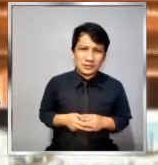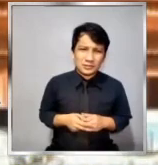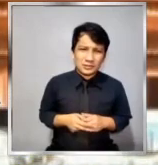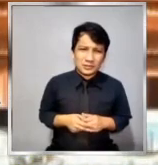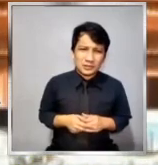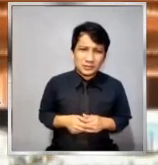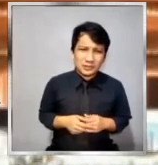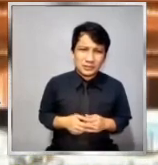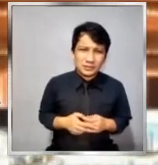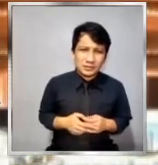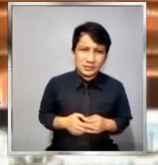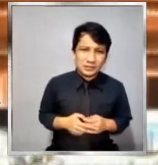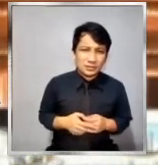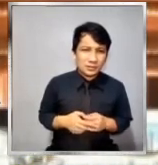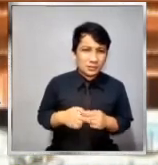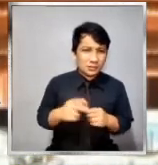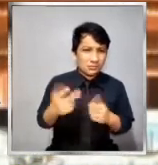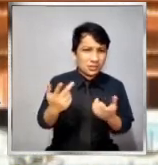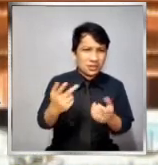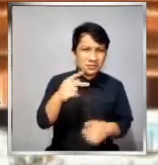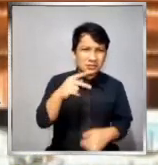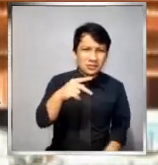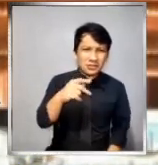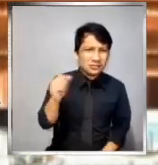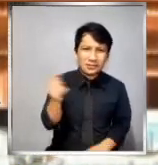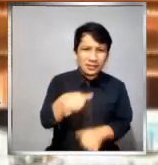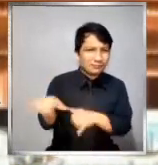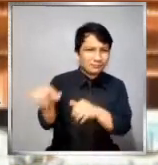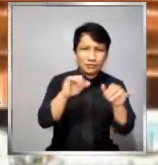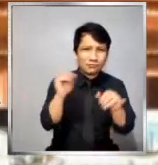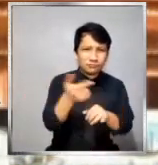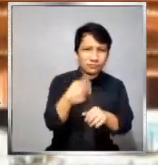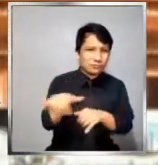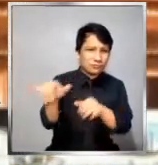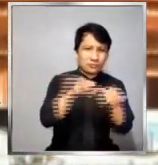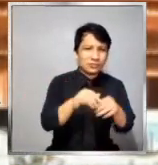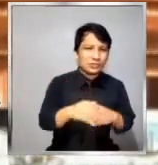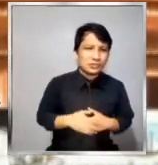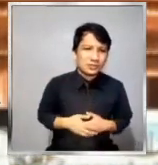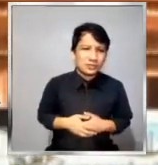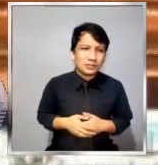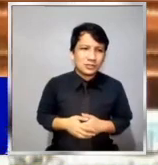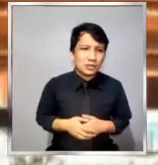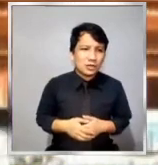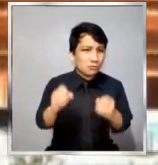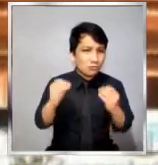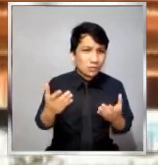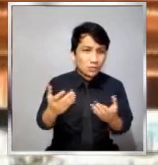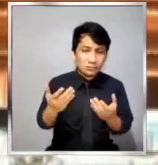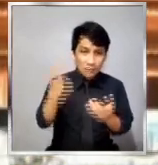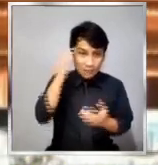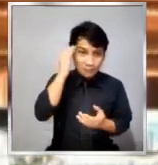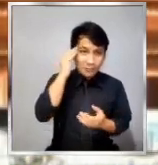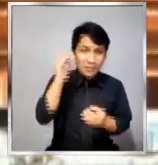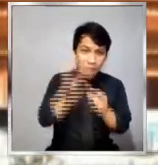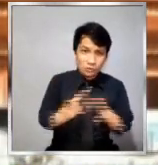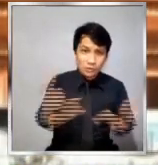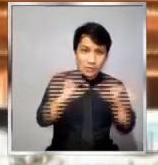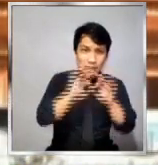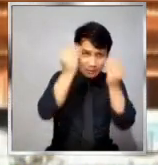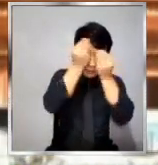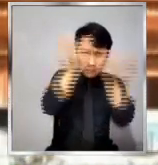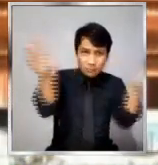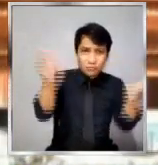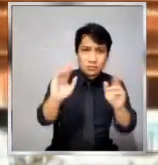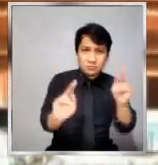Philippine Daily Star, lahat sila. Basta malaman ng tao. So ngayon malaman ninyo